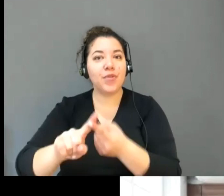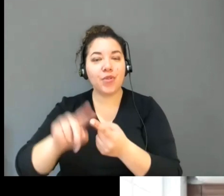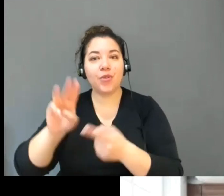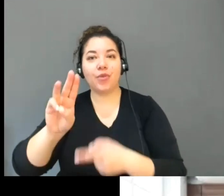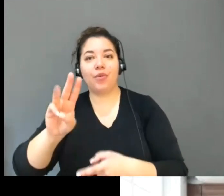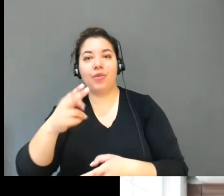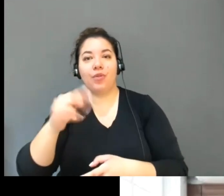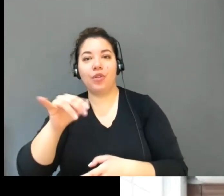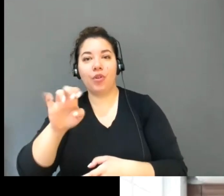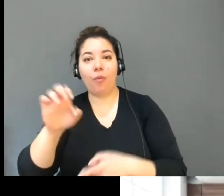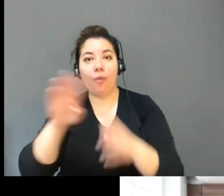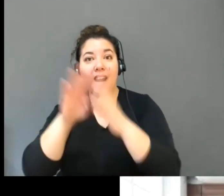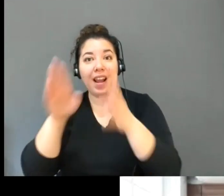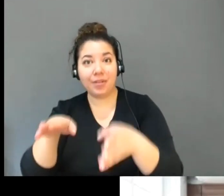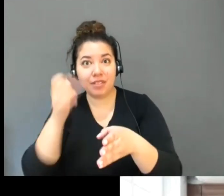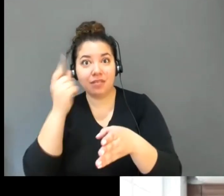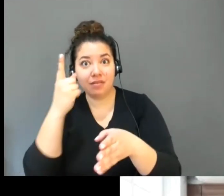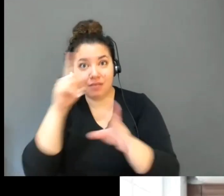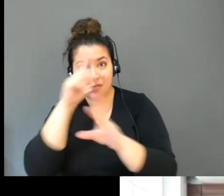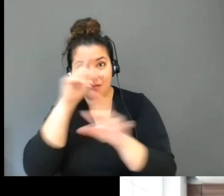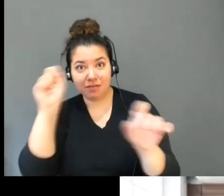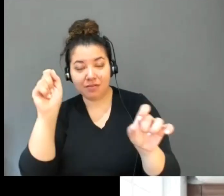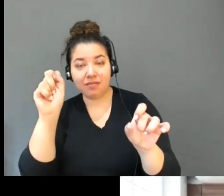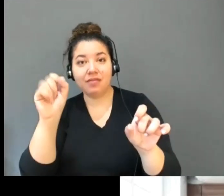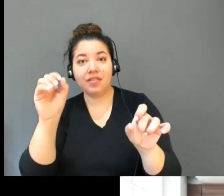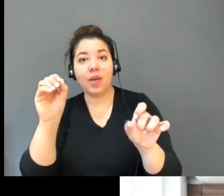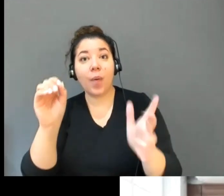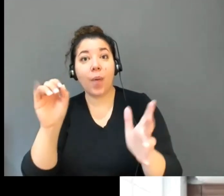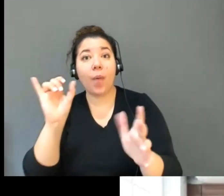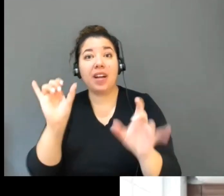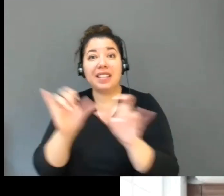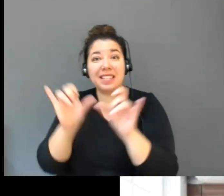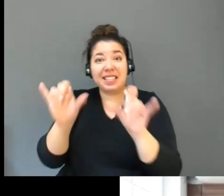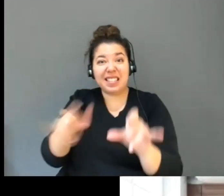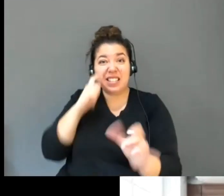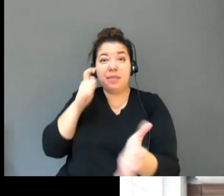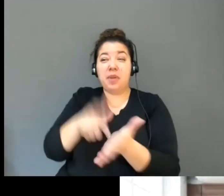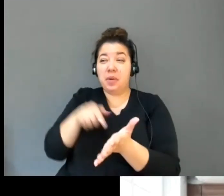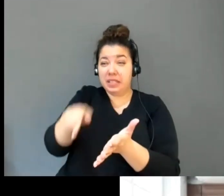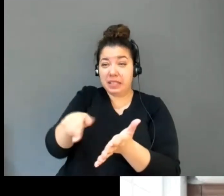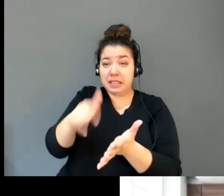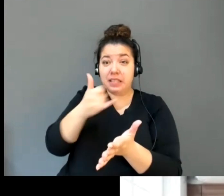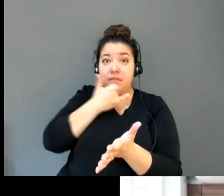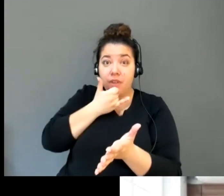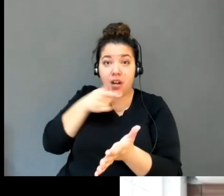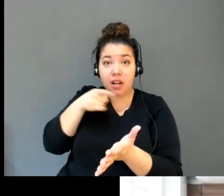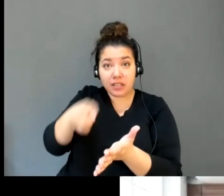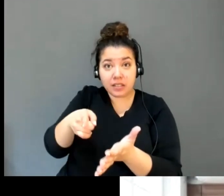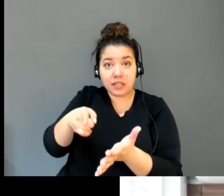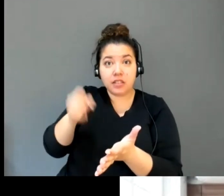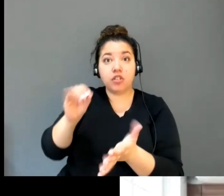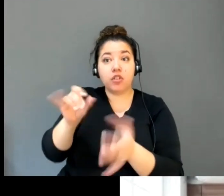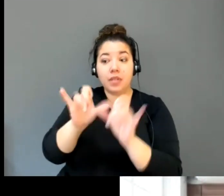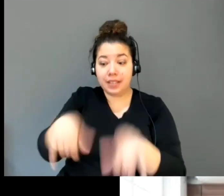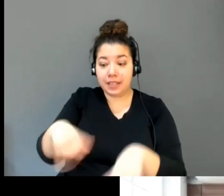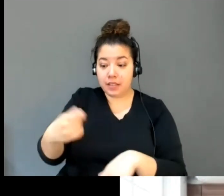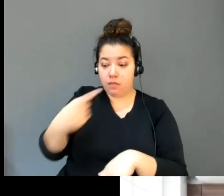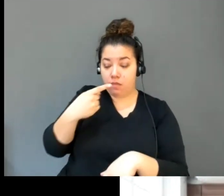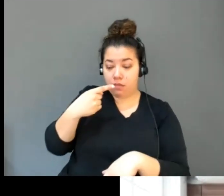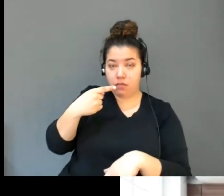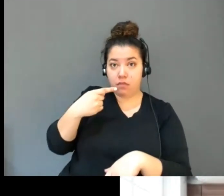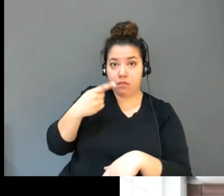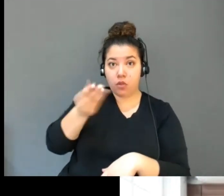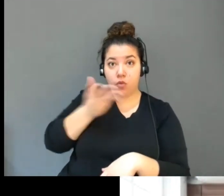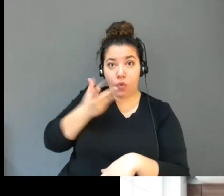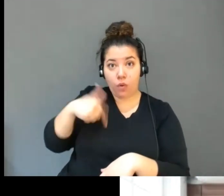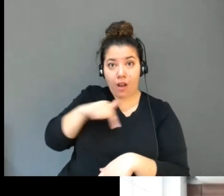was called, said, hey, I think you got something wrong. Our systems had already had us alerted and were on the phone with the end user whose account